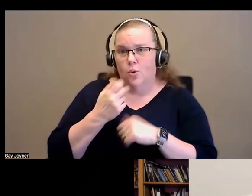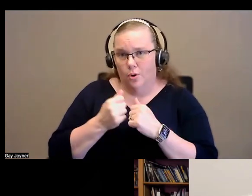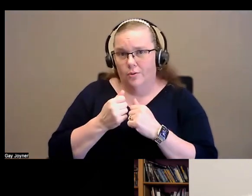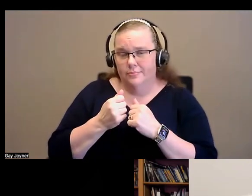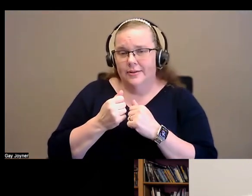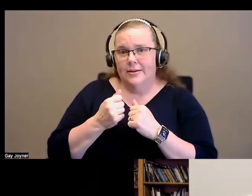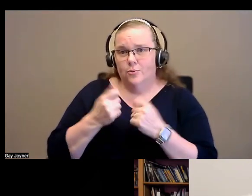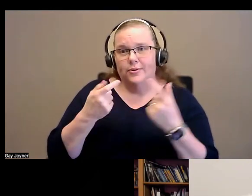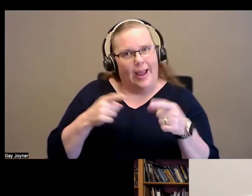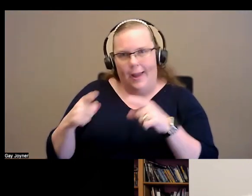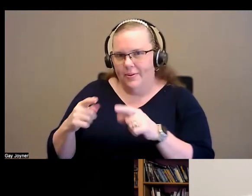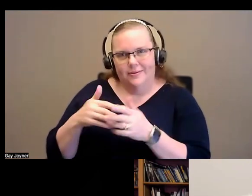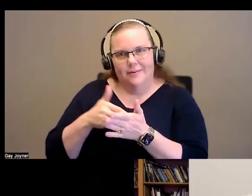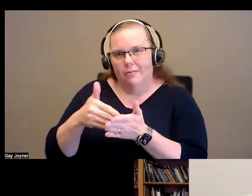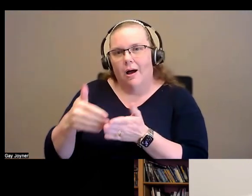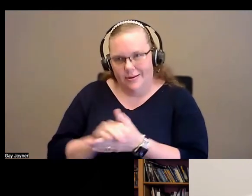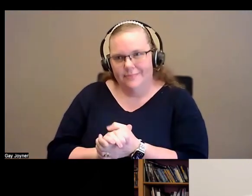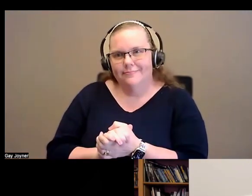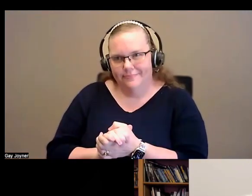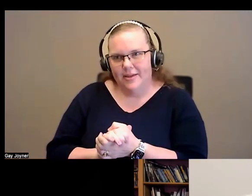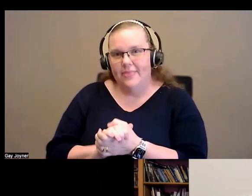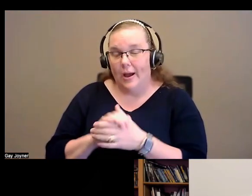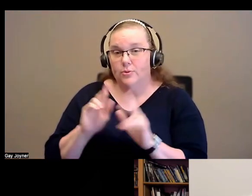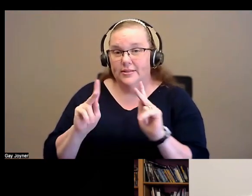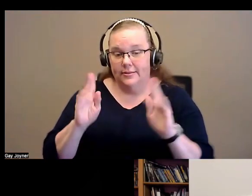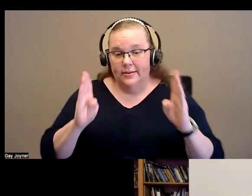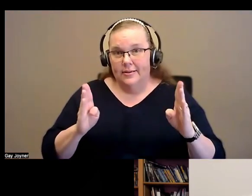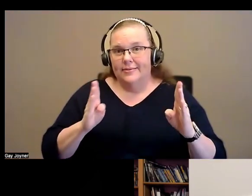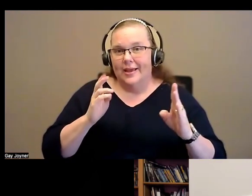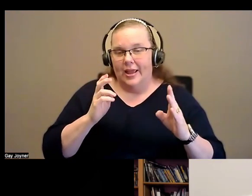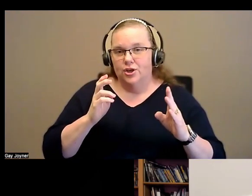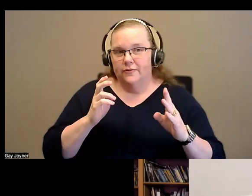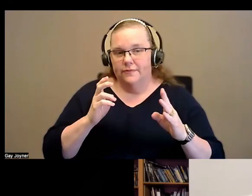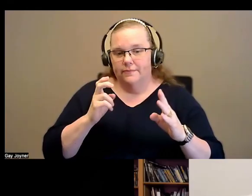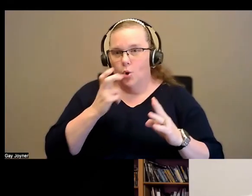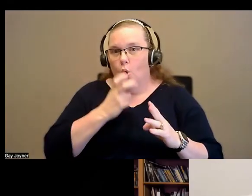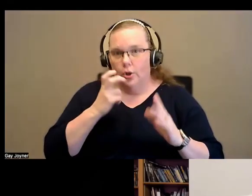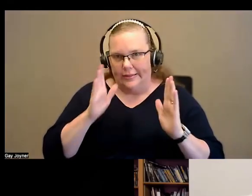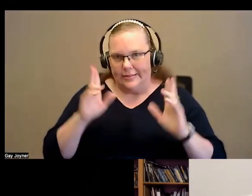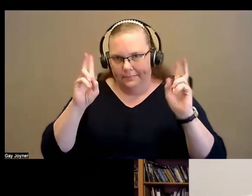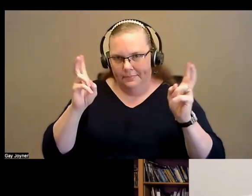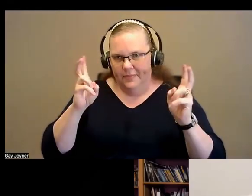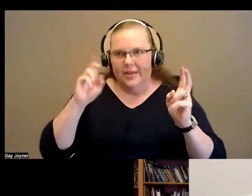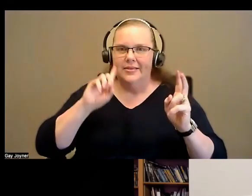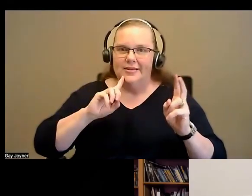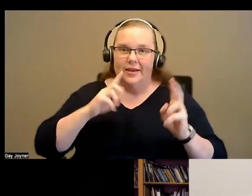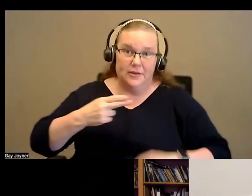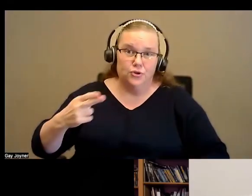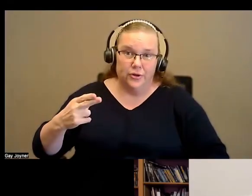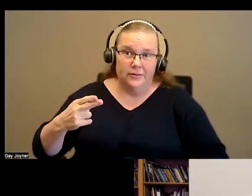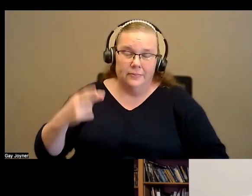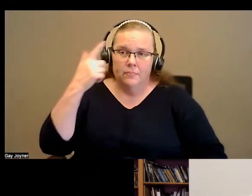to be oral happened a lot. Mm. And that was the age of oralism in the